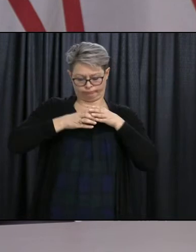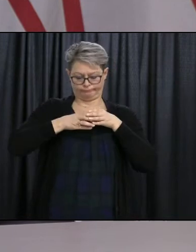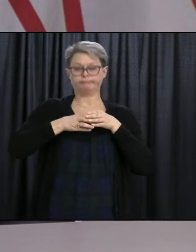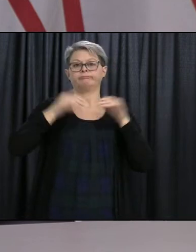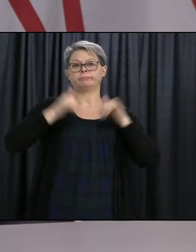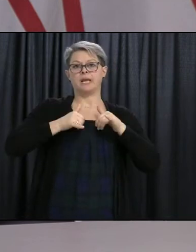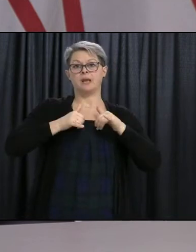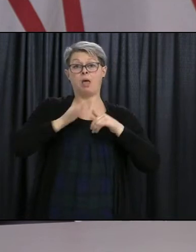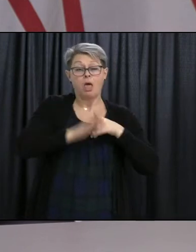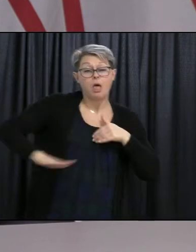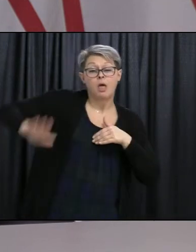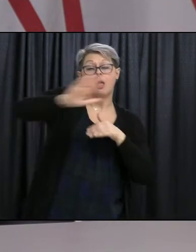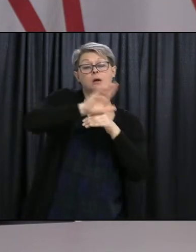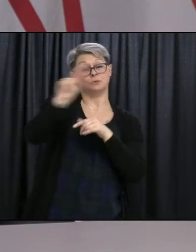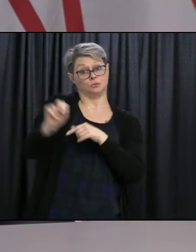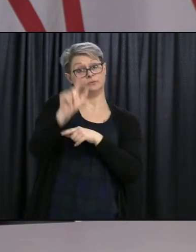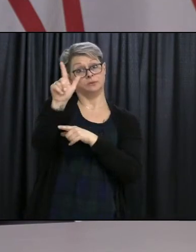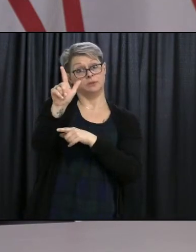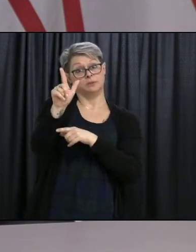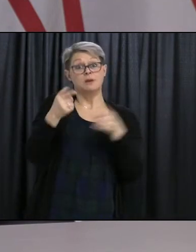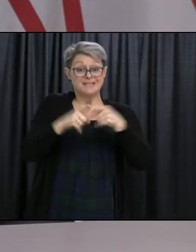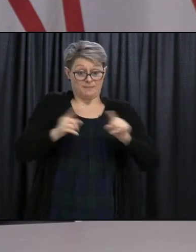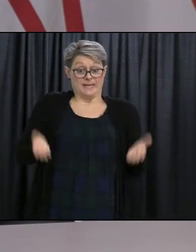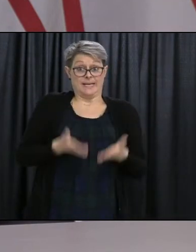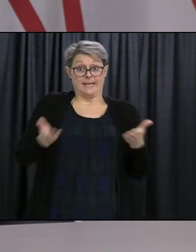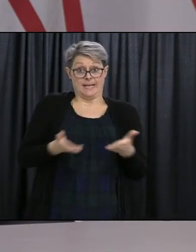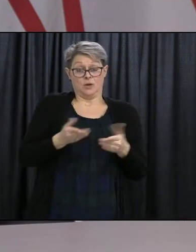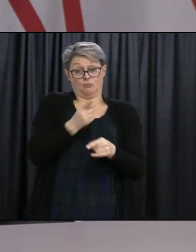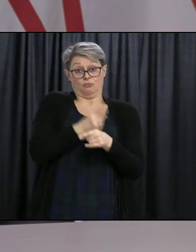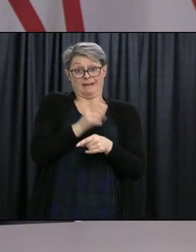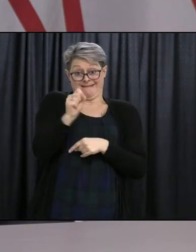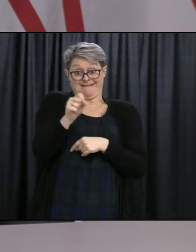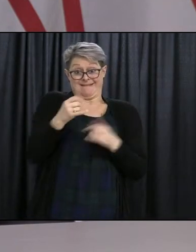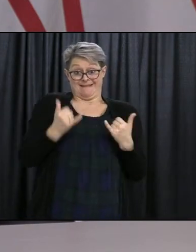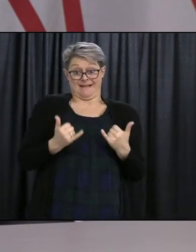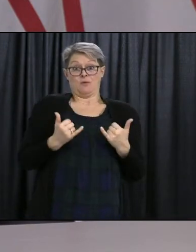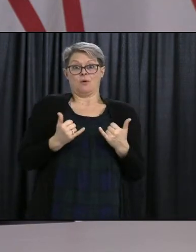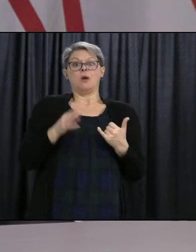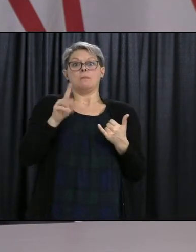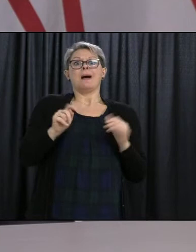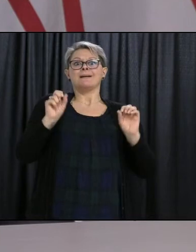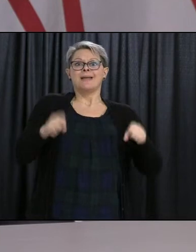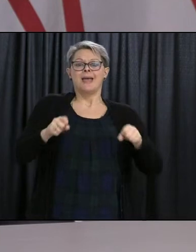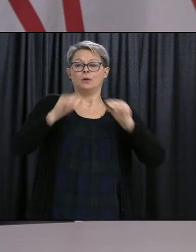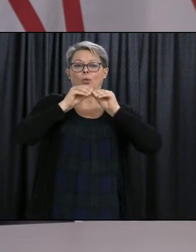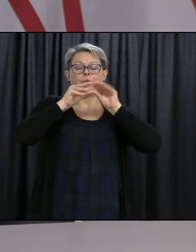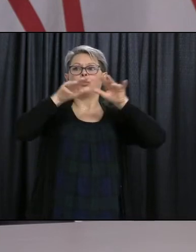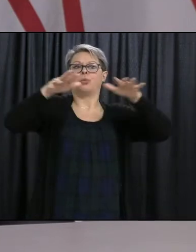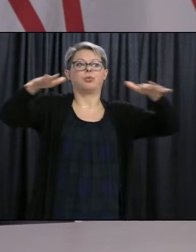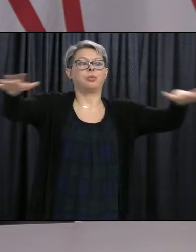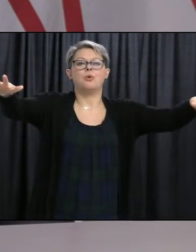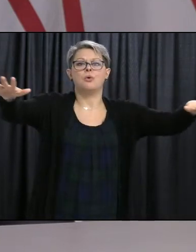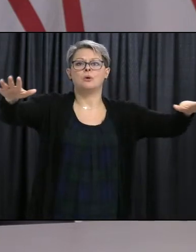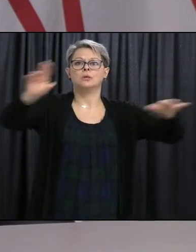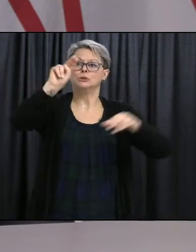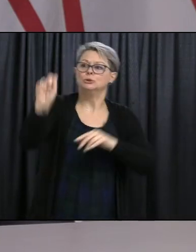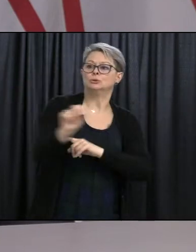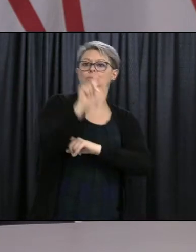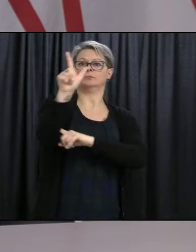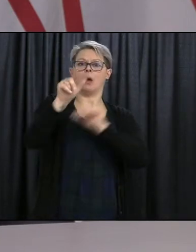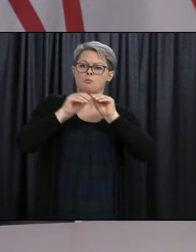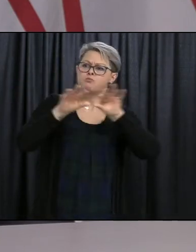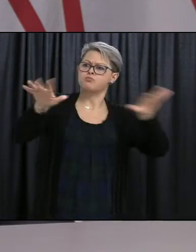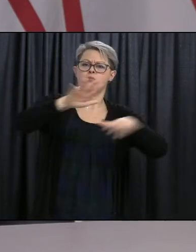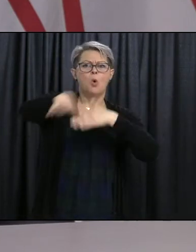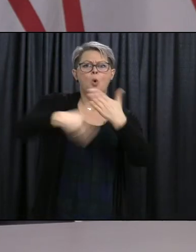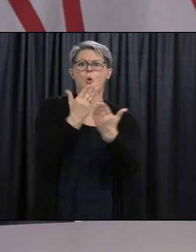This is happening here right now, but it could be anywhere across the island, and we've seen how quickly it can get out of control here. That can happen